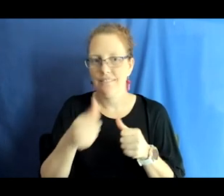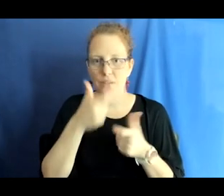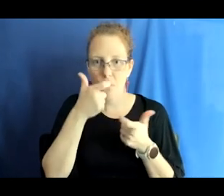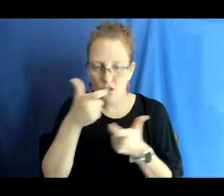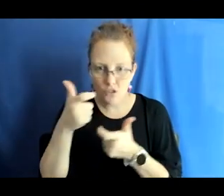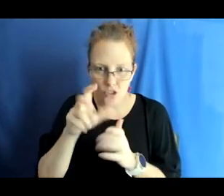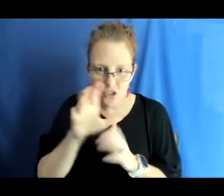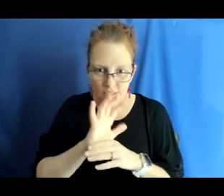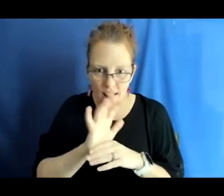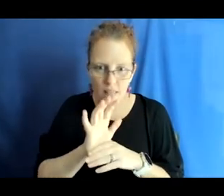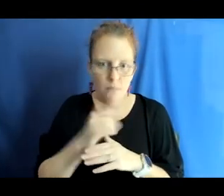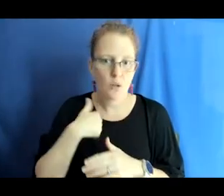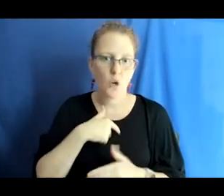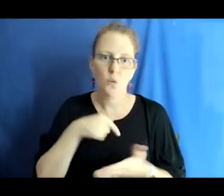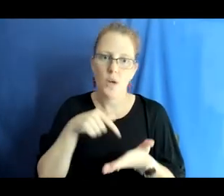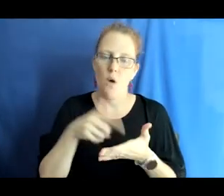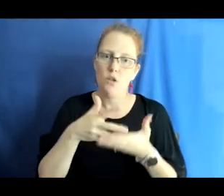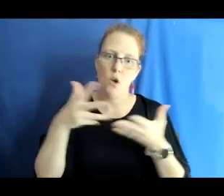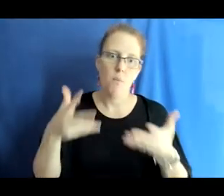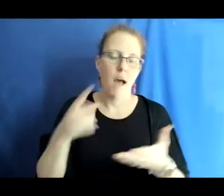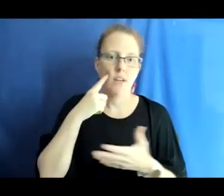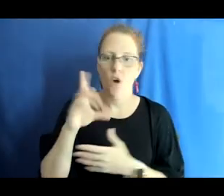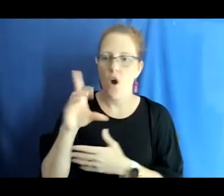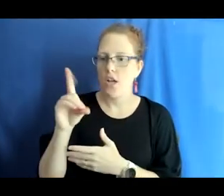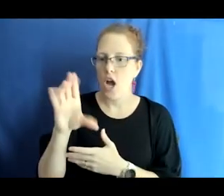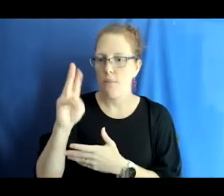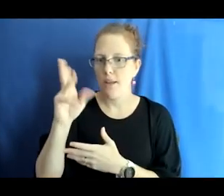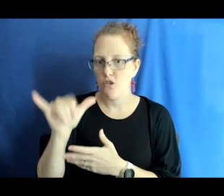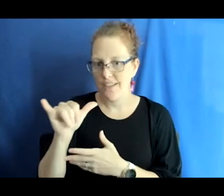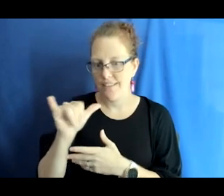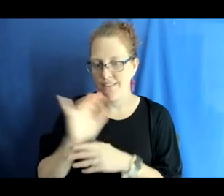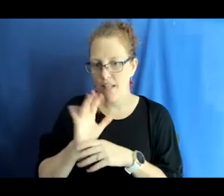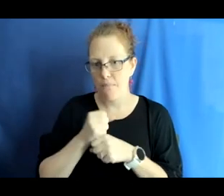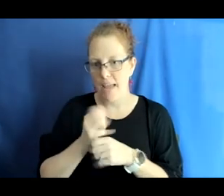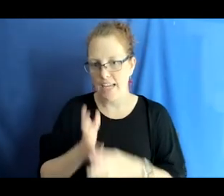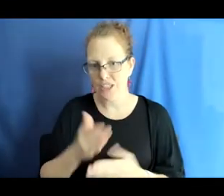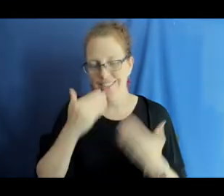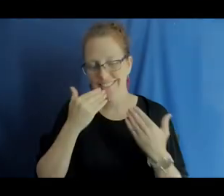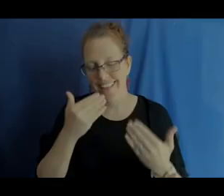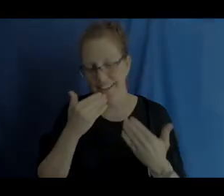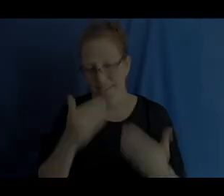documentary filmmakers. So get out there and see their films. Thank you.